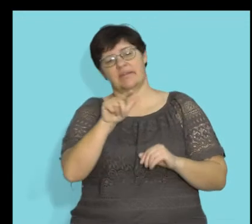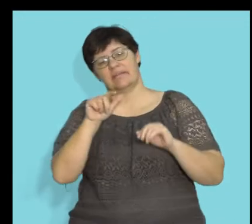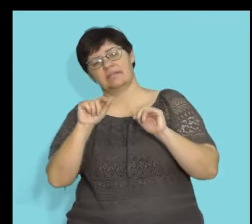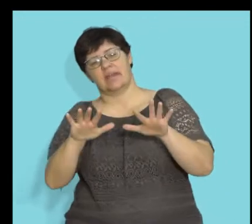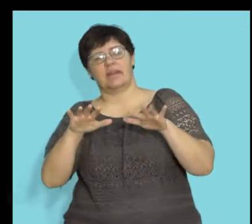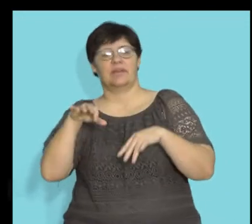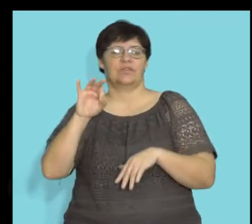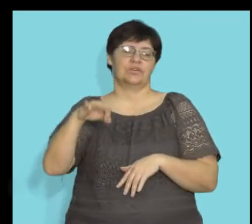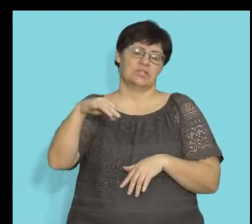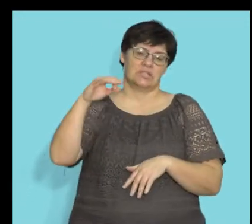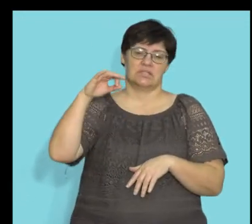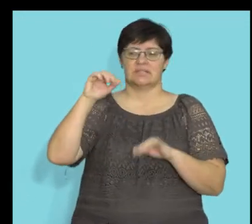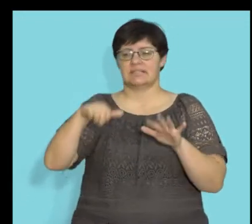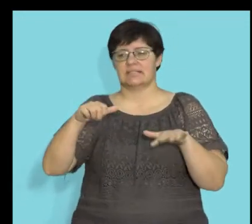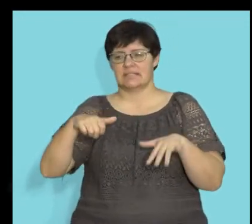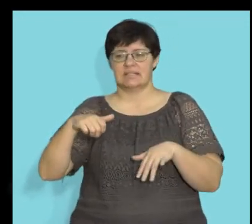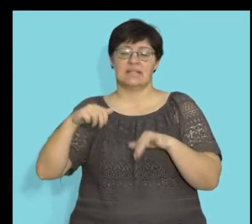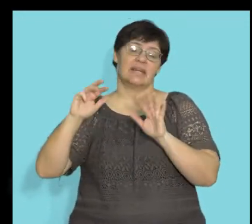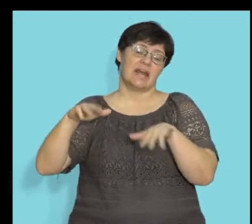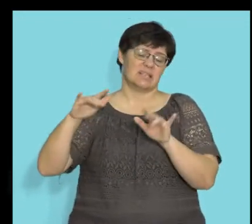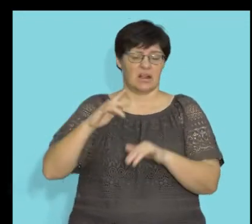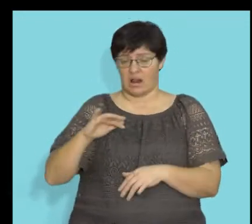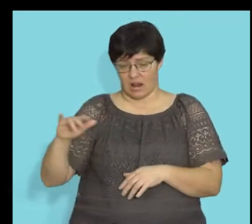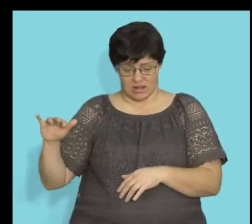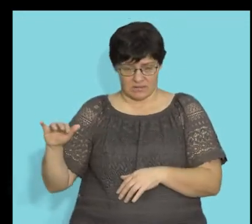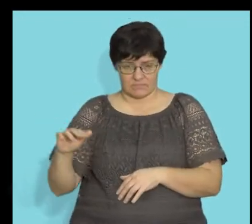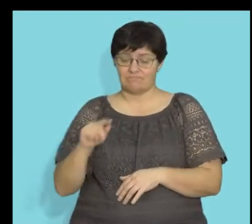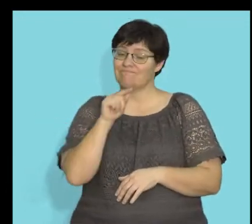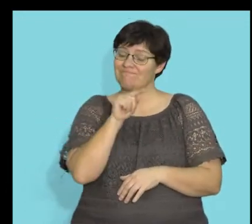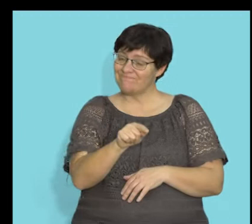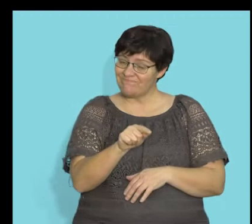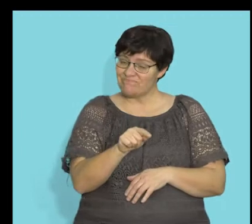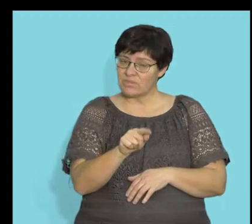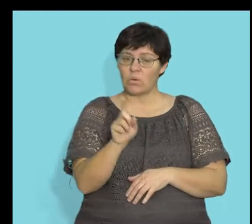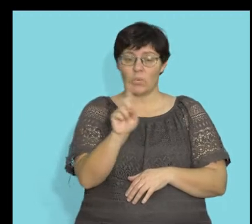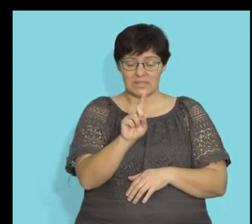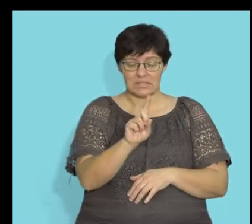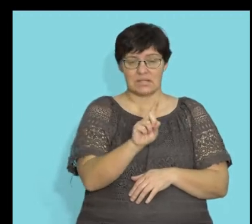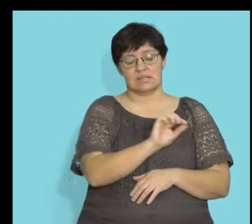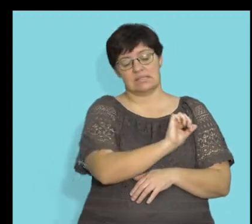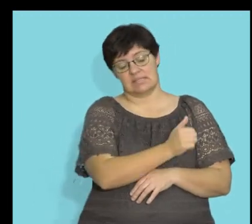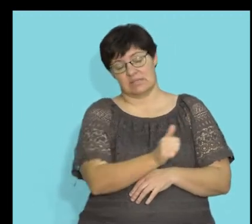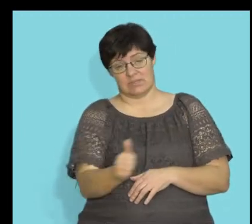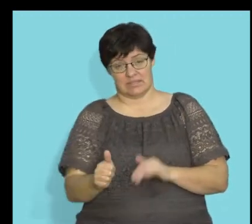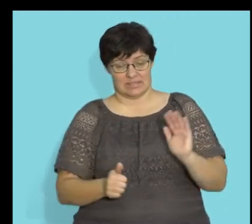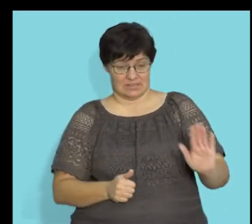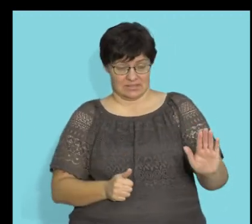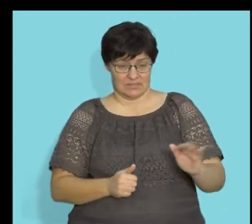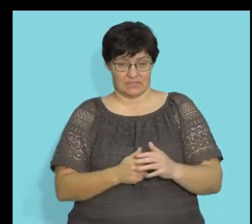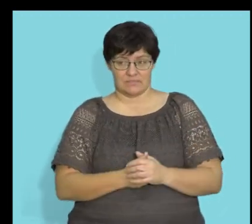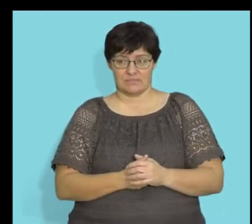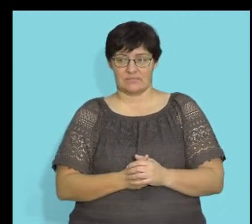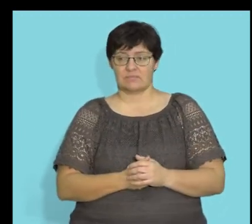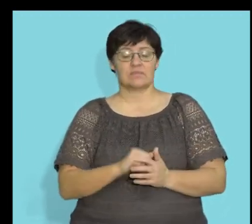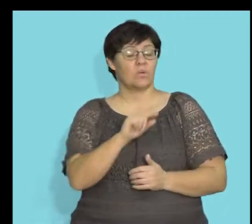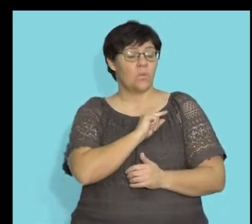7, 10, 13, 16, and 19, this is an arithmetic